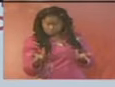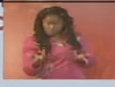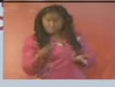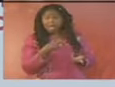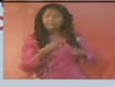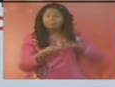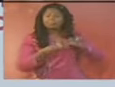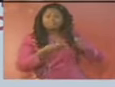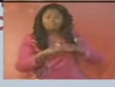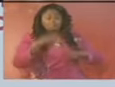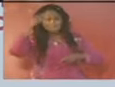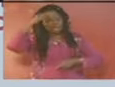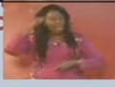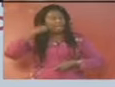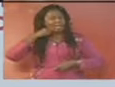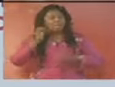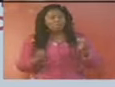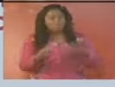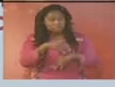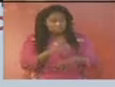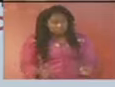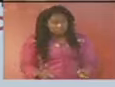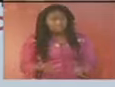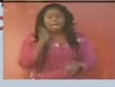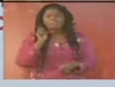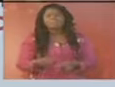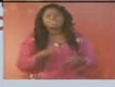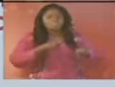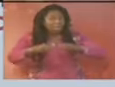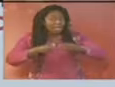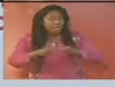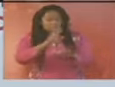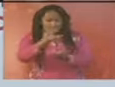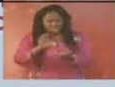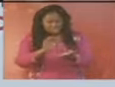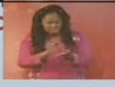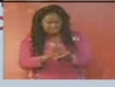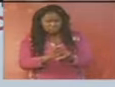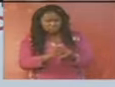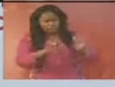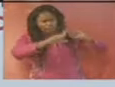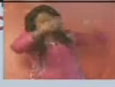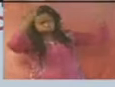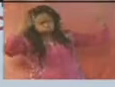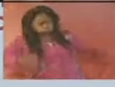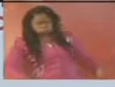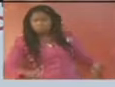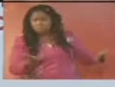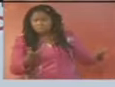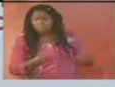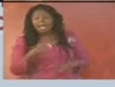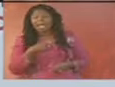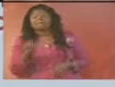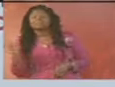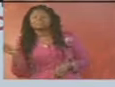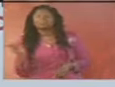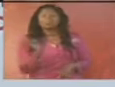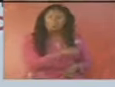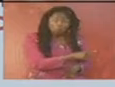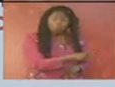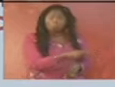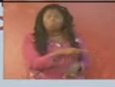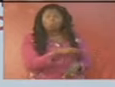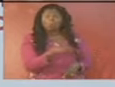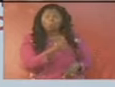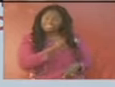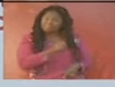the head office. I have to manage central block, so I have to go there physically. I have to go physically to Sangre Grande from